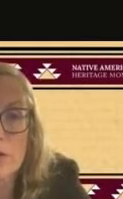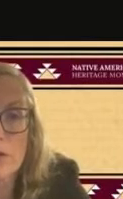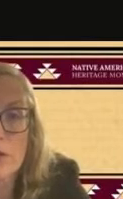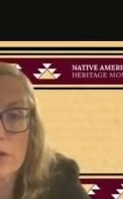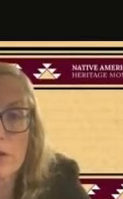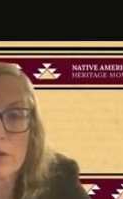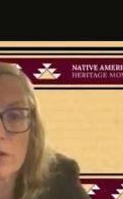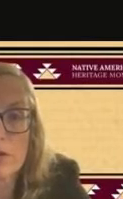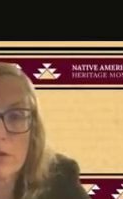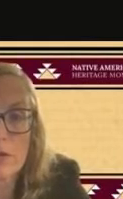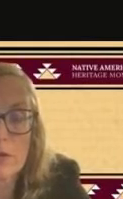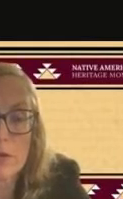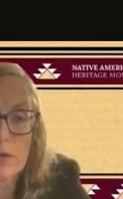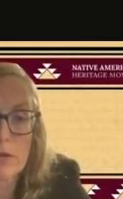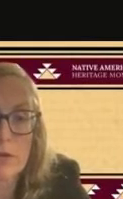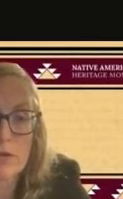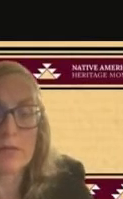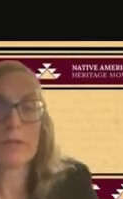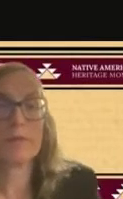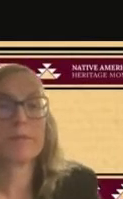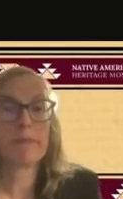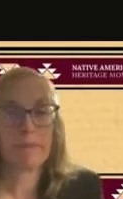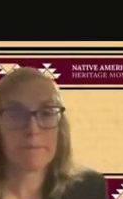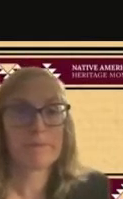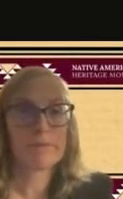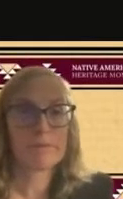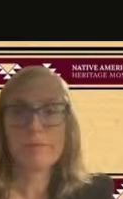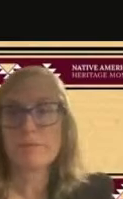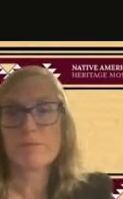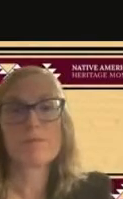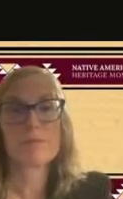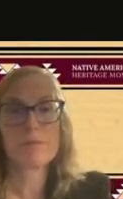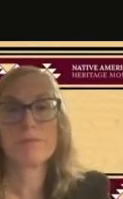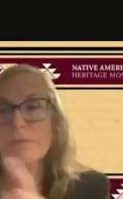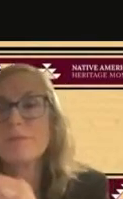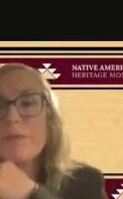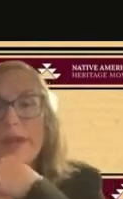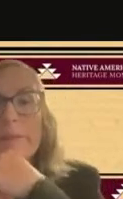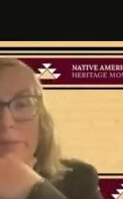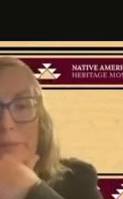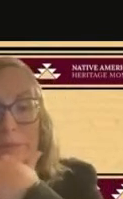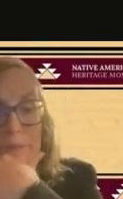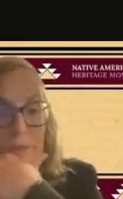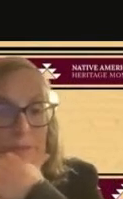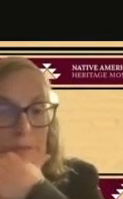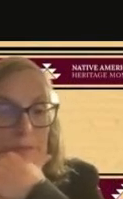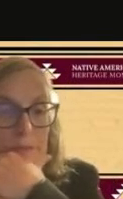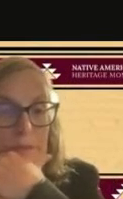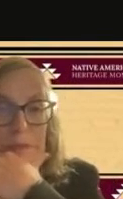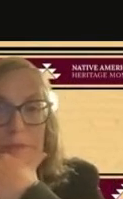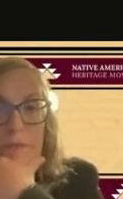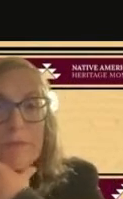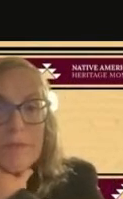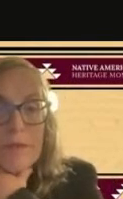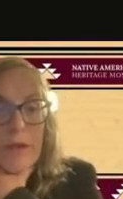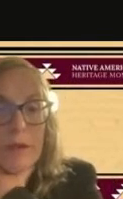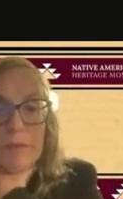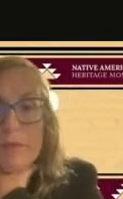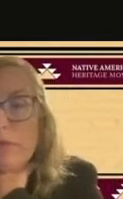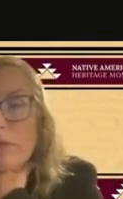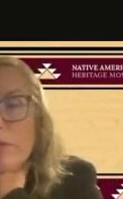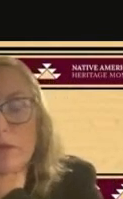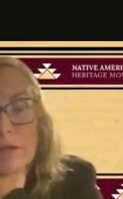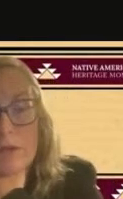So are we able to, we can probably only pull up one document at a time, right? It's probably the best we can do. So